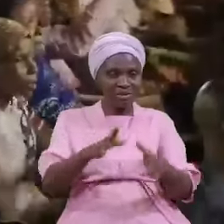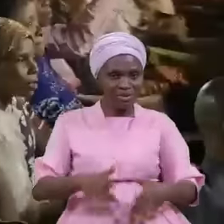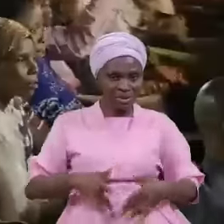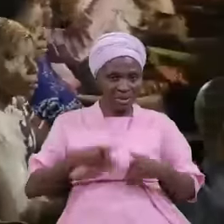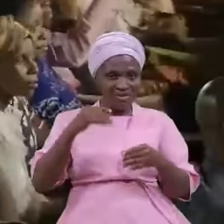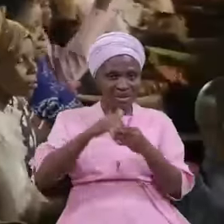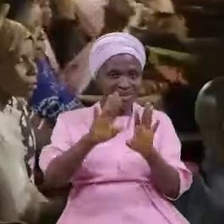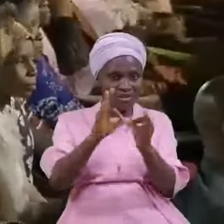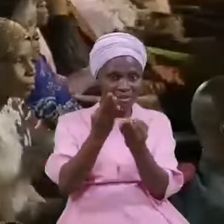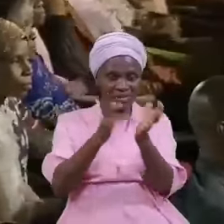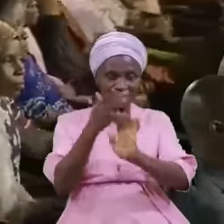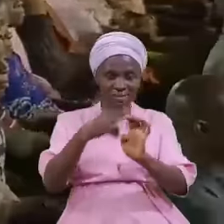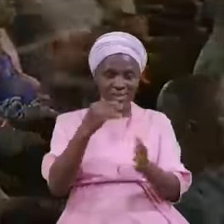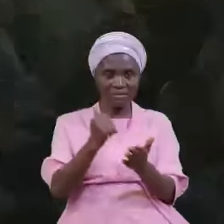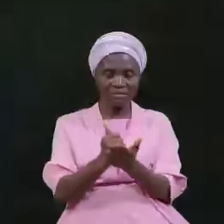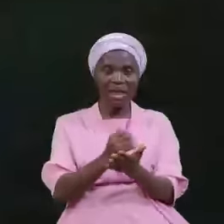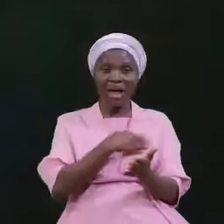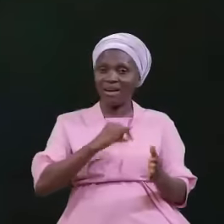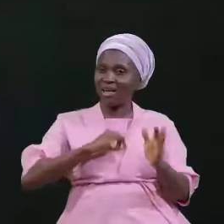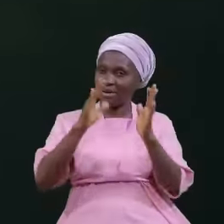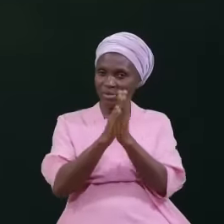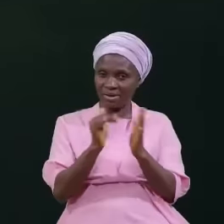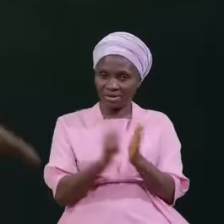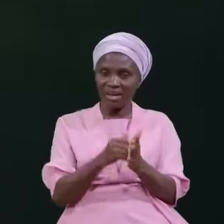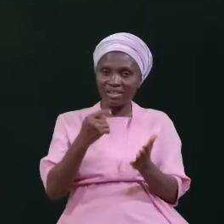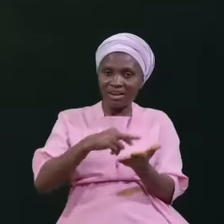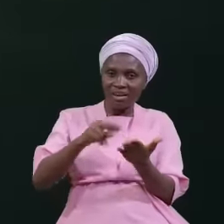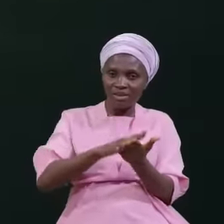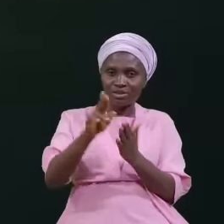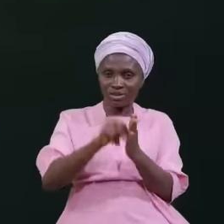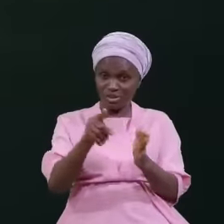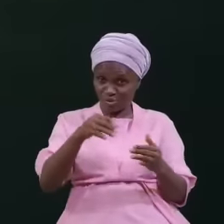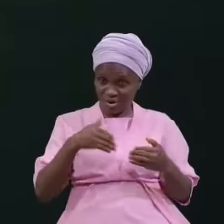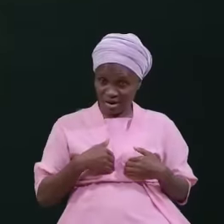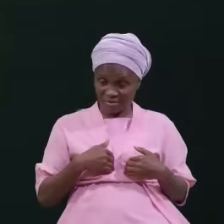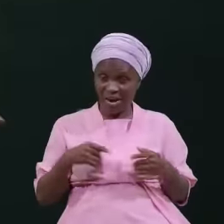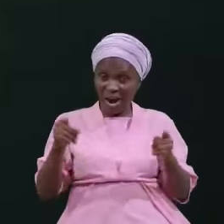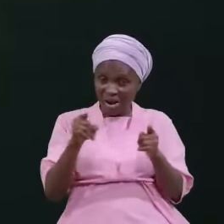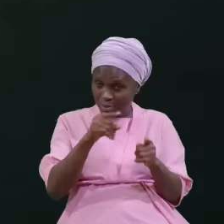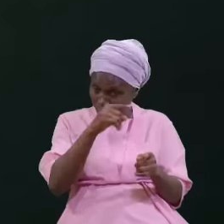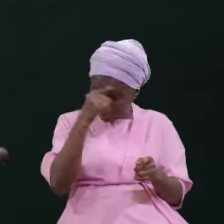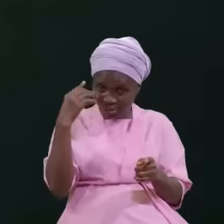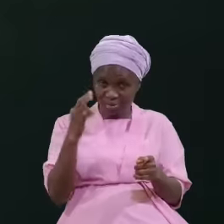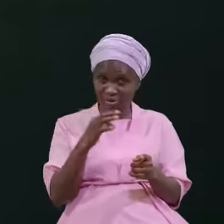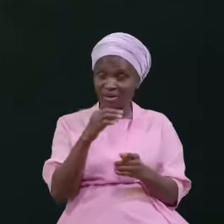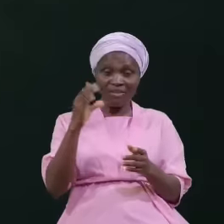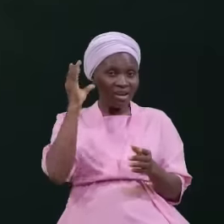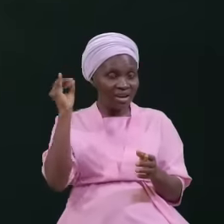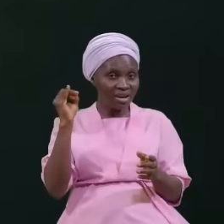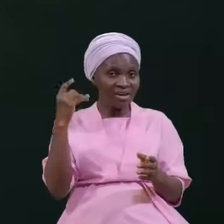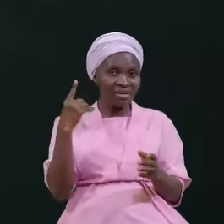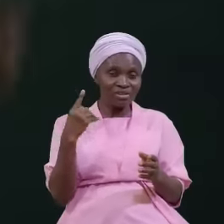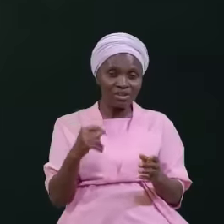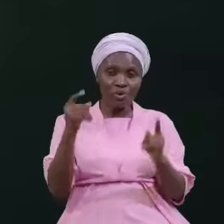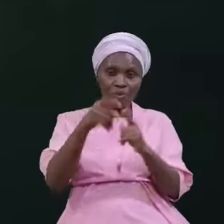I pray that the righteousness you have as a result of hearing the word, accepting the word,